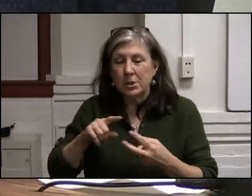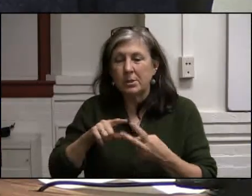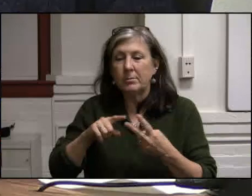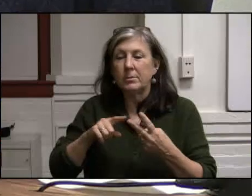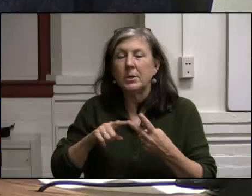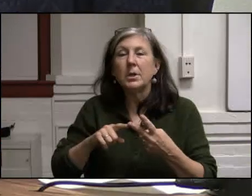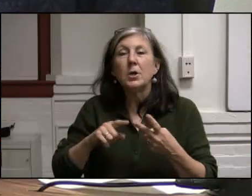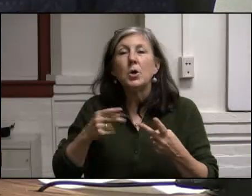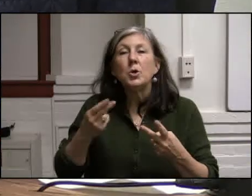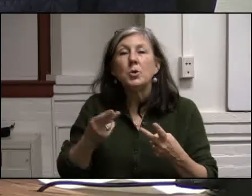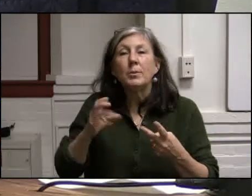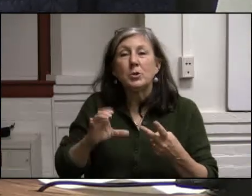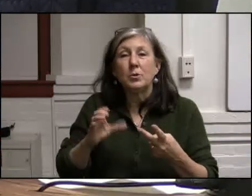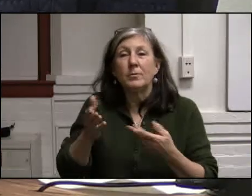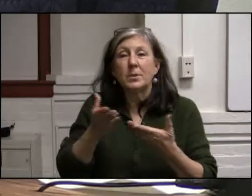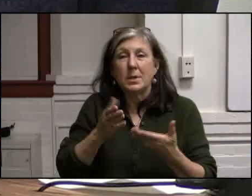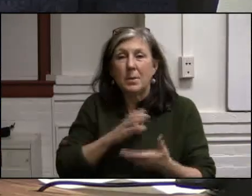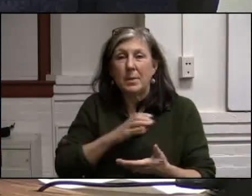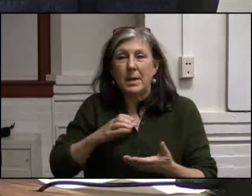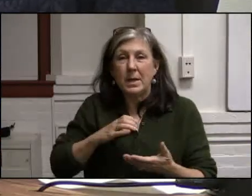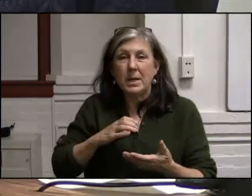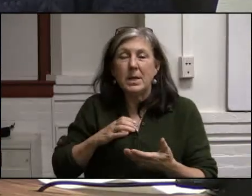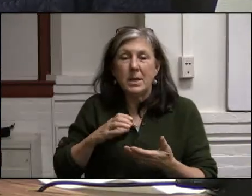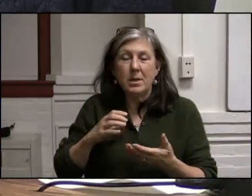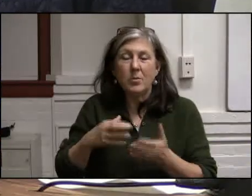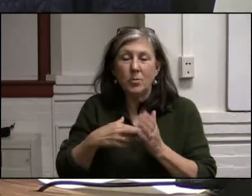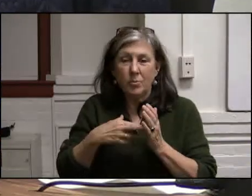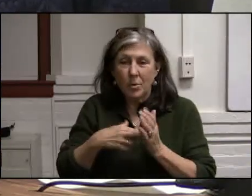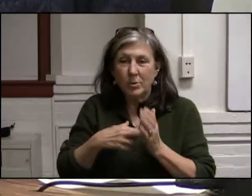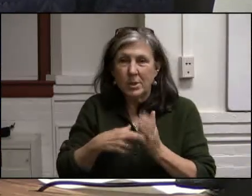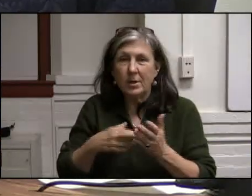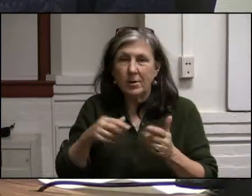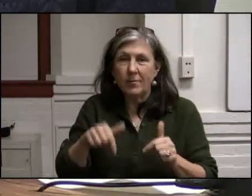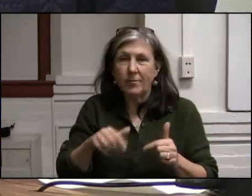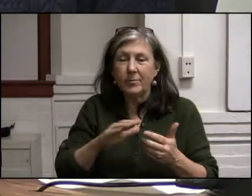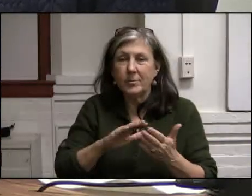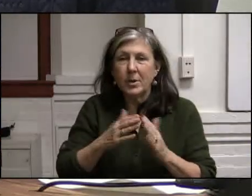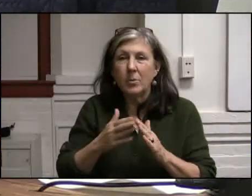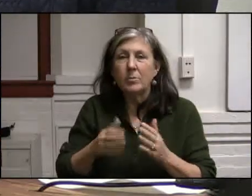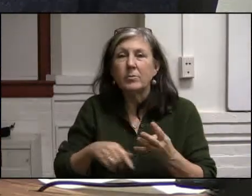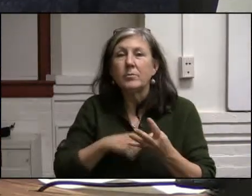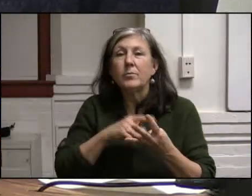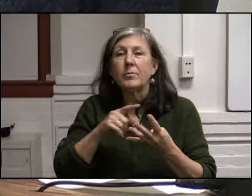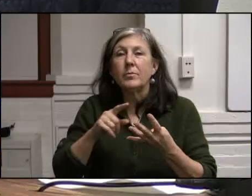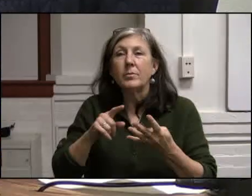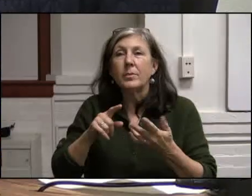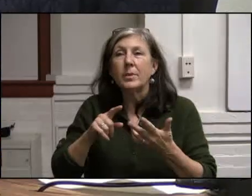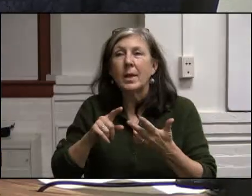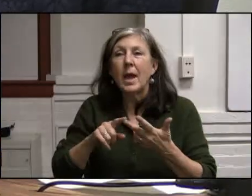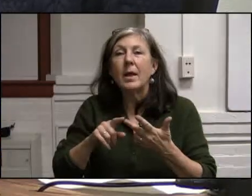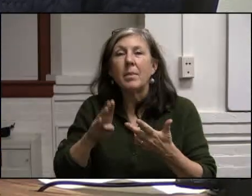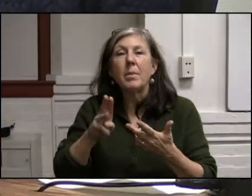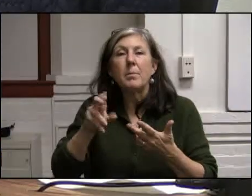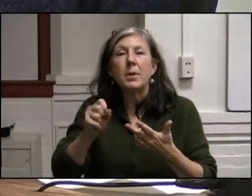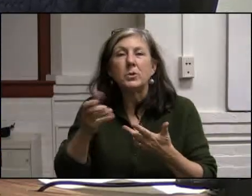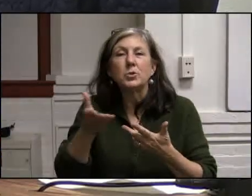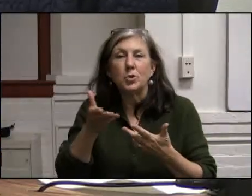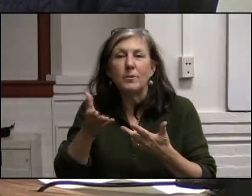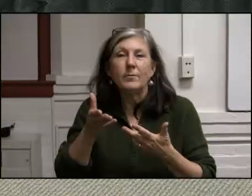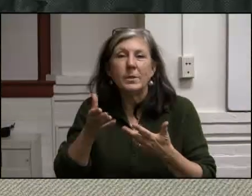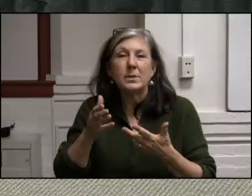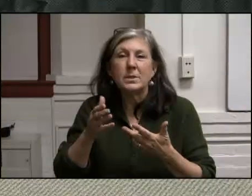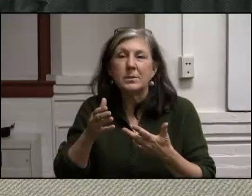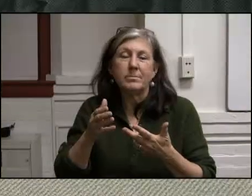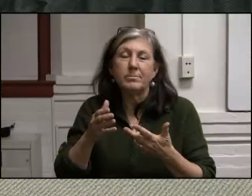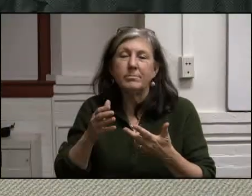Human Services Committee, and the Southeastern Vermont Transportation, which is the bus service that provides the current and